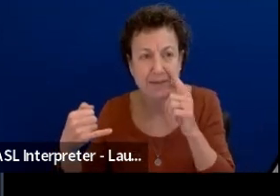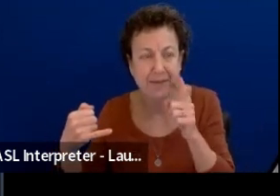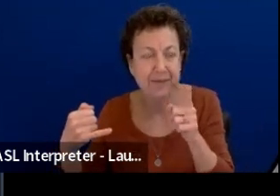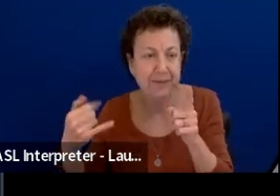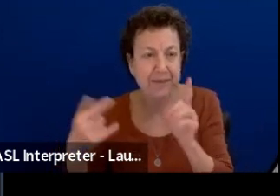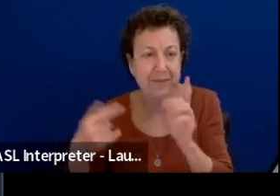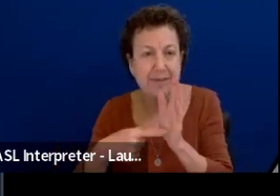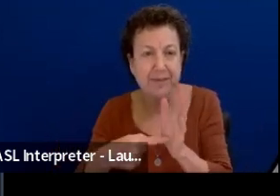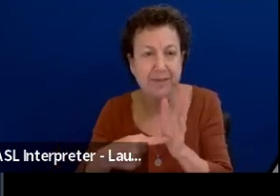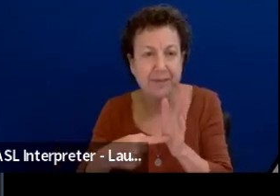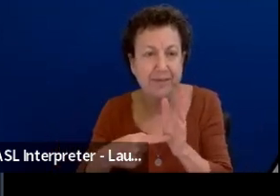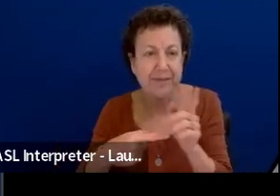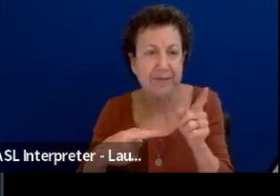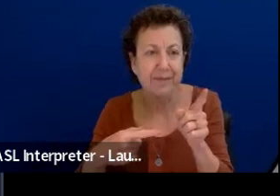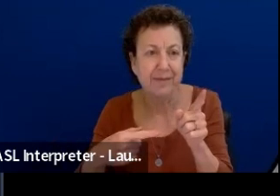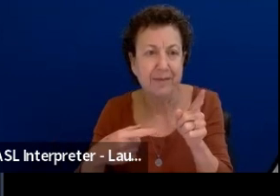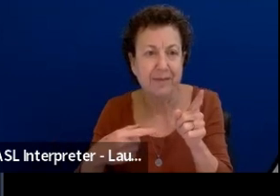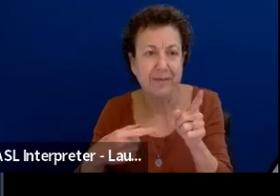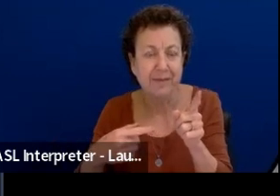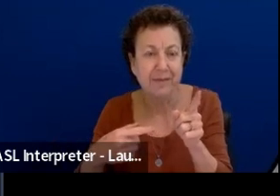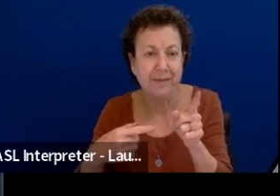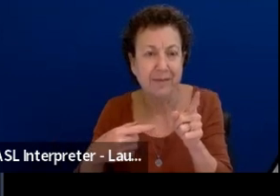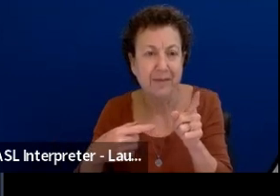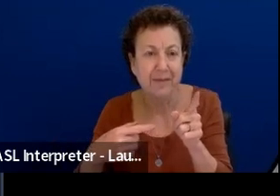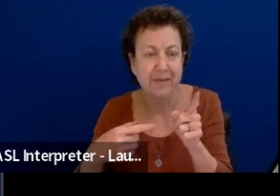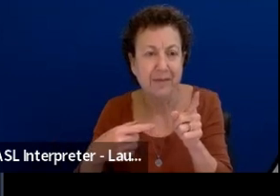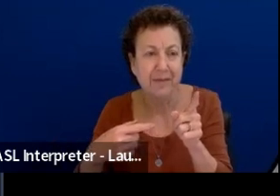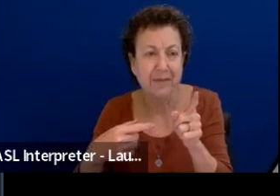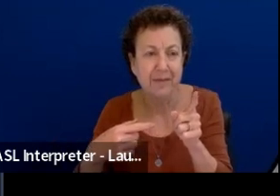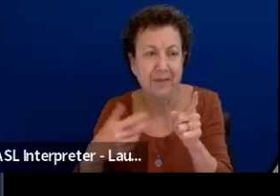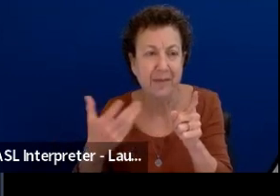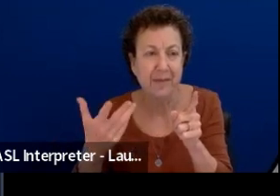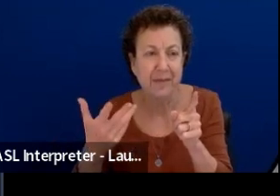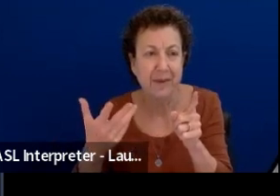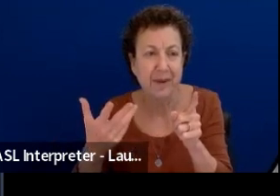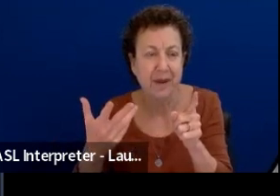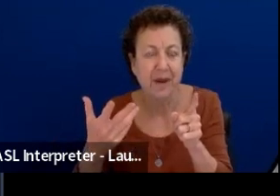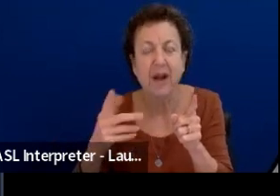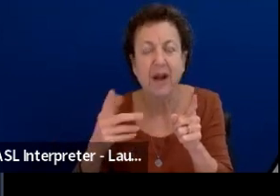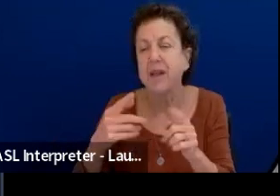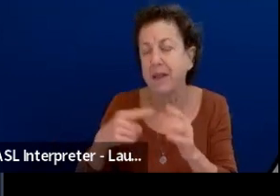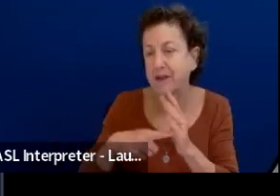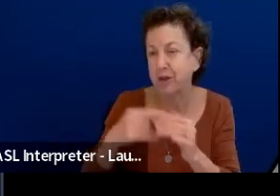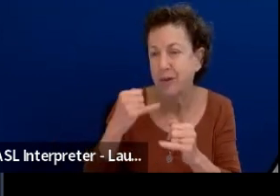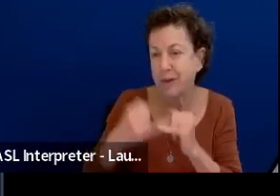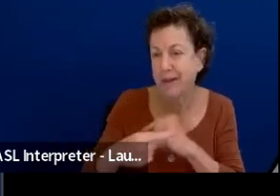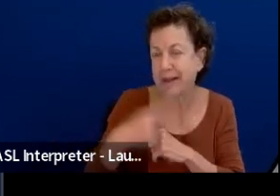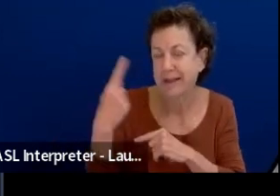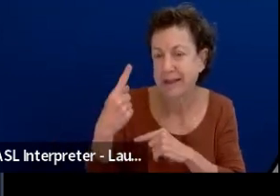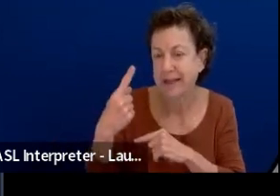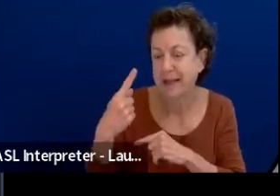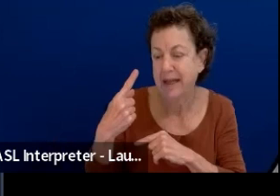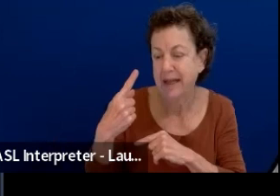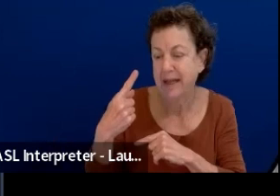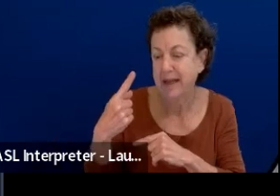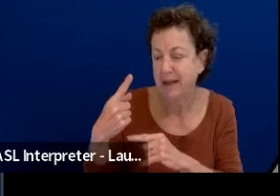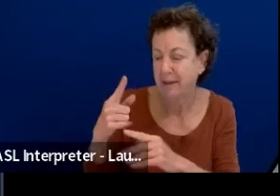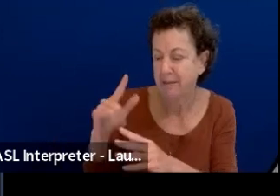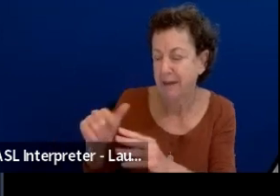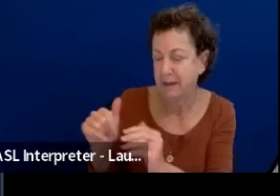the deadlines on uh, when they have to get a bill out of the